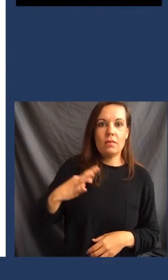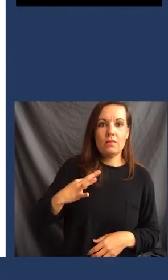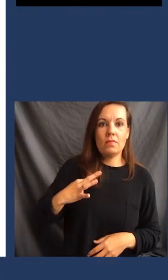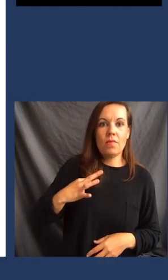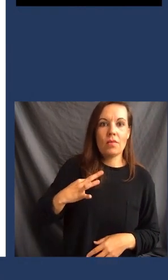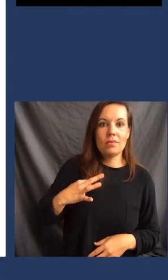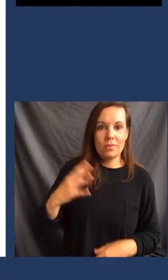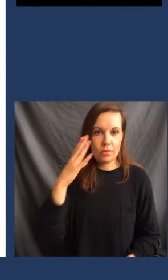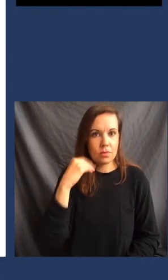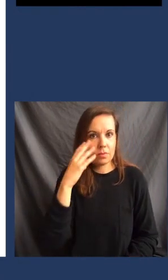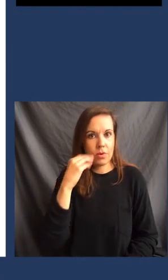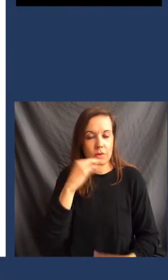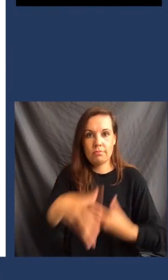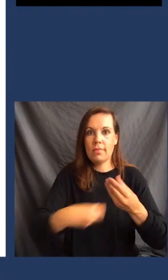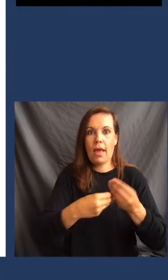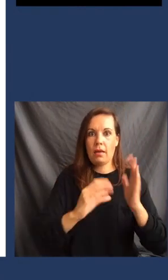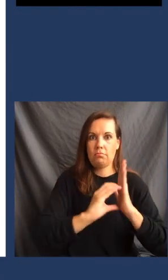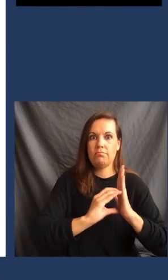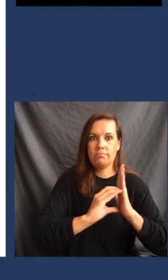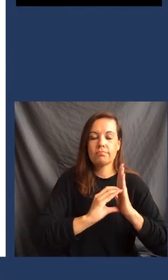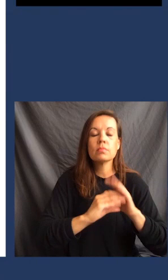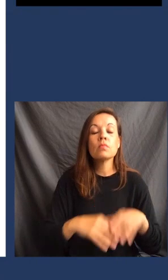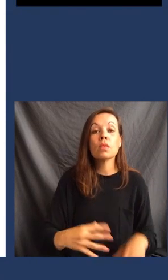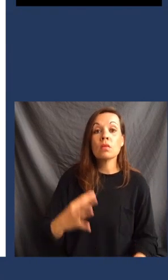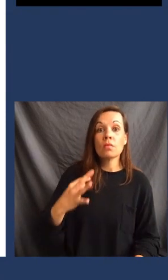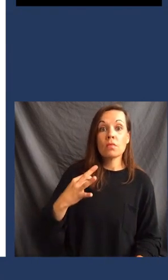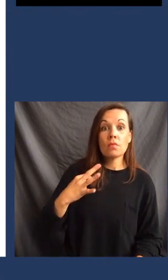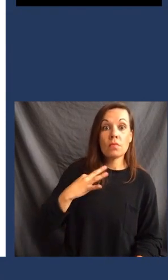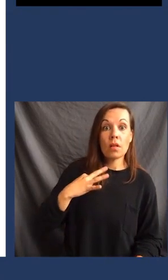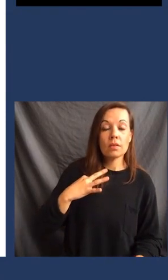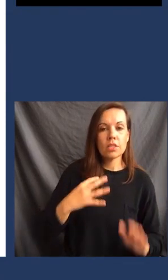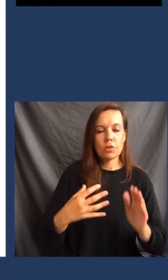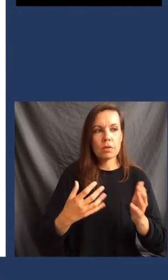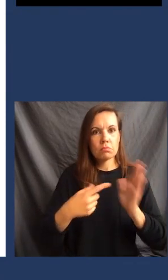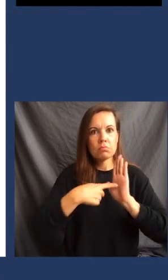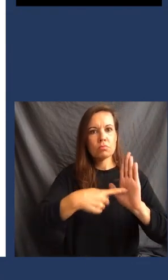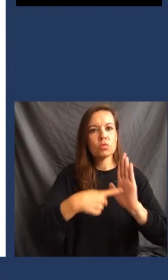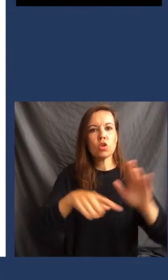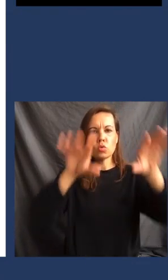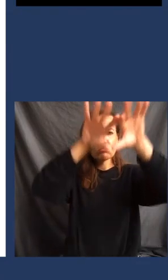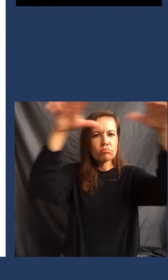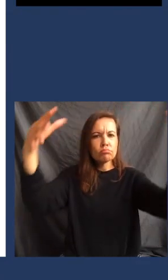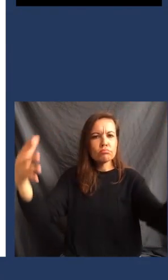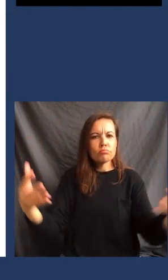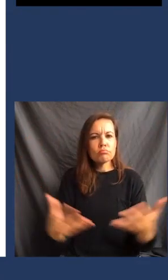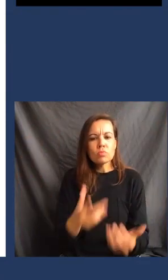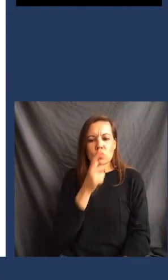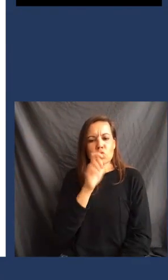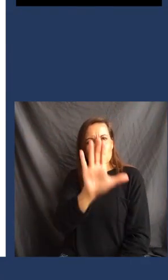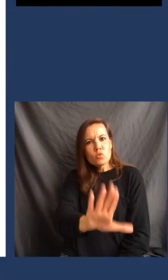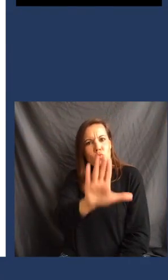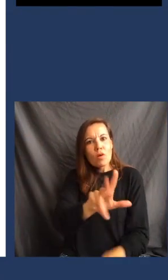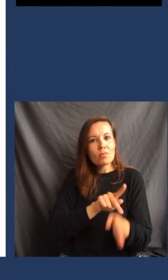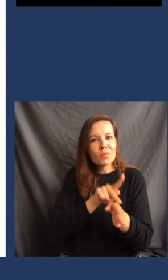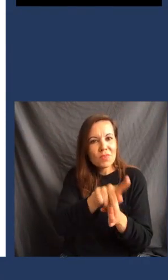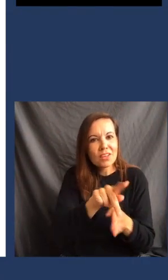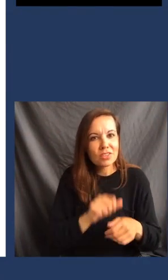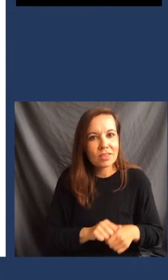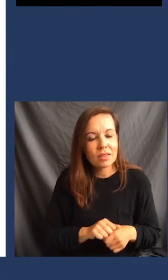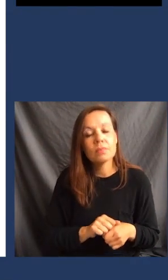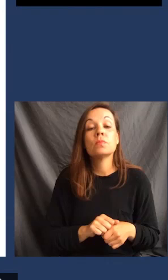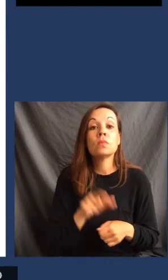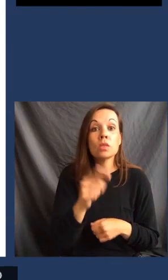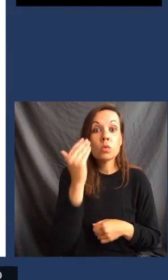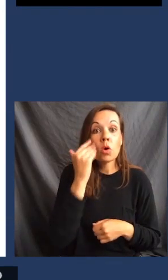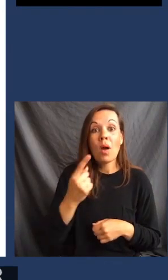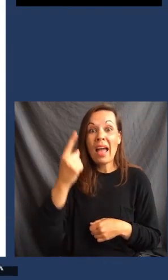experience. Adding volunteering experience is a great way to round out your professional identity. Did you know that almost